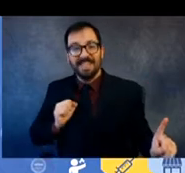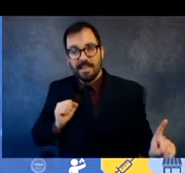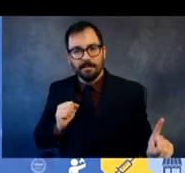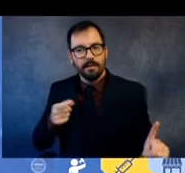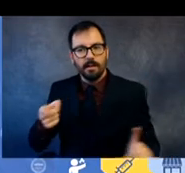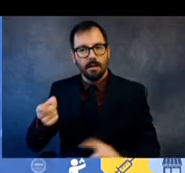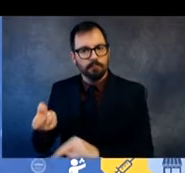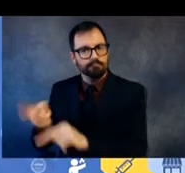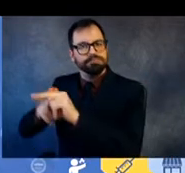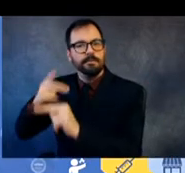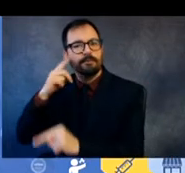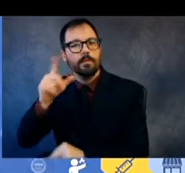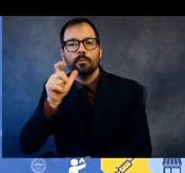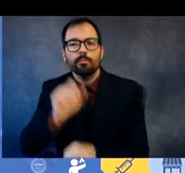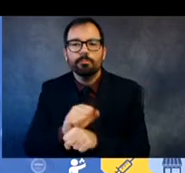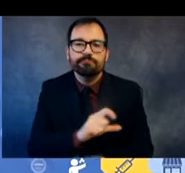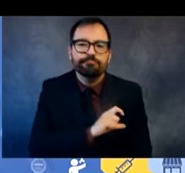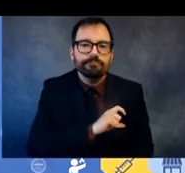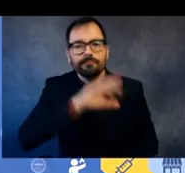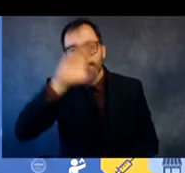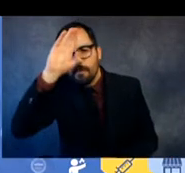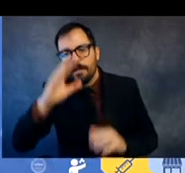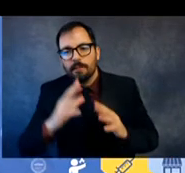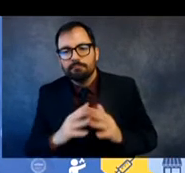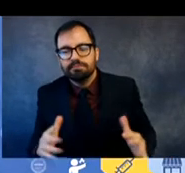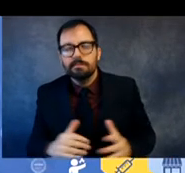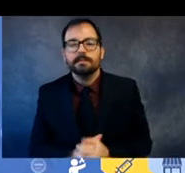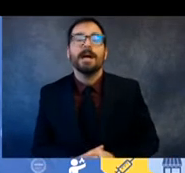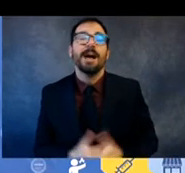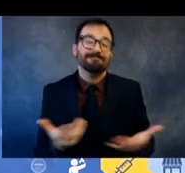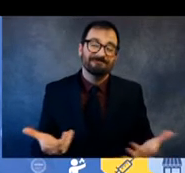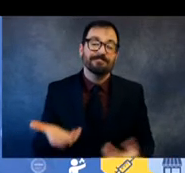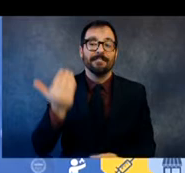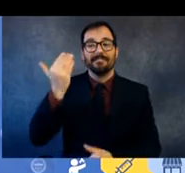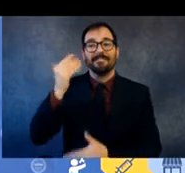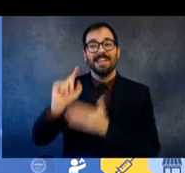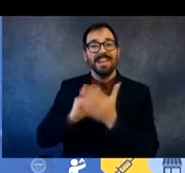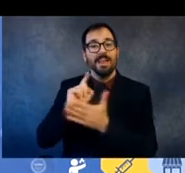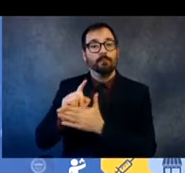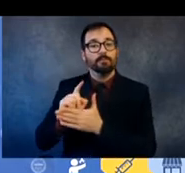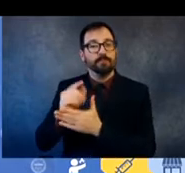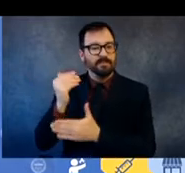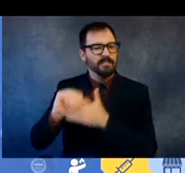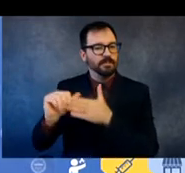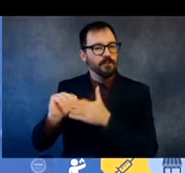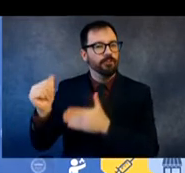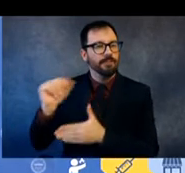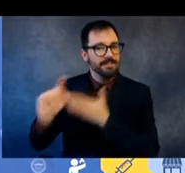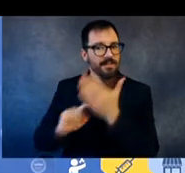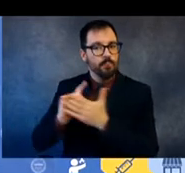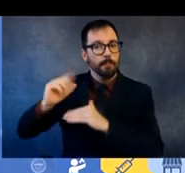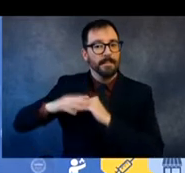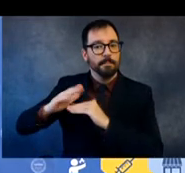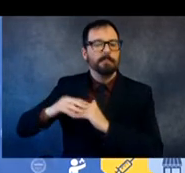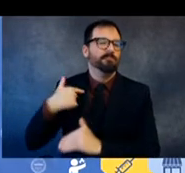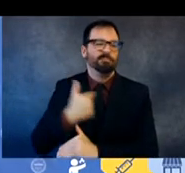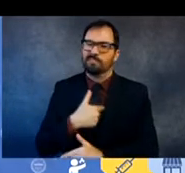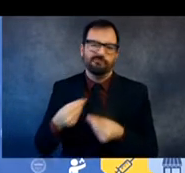an hour minimum wage. However, I think that was more of a function of the Byrd